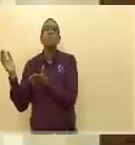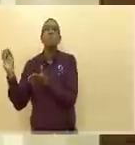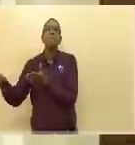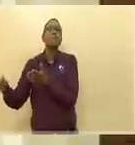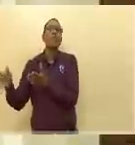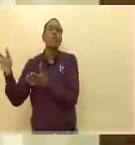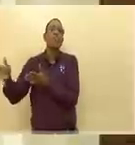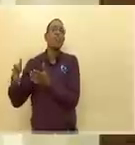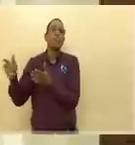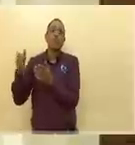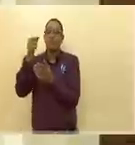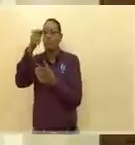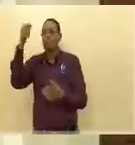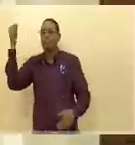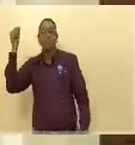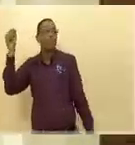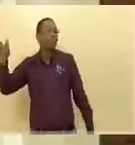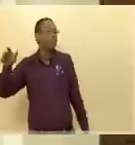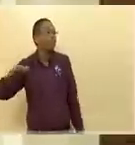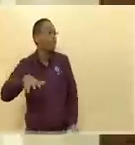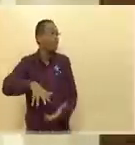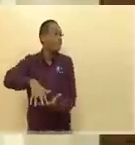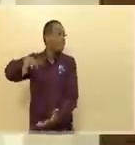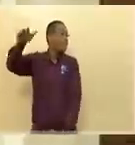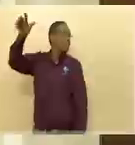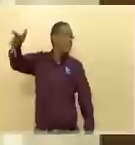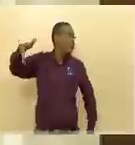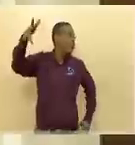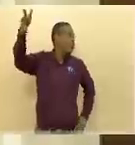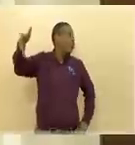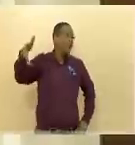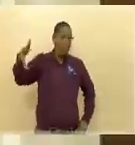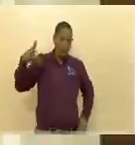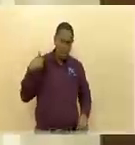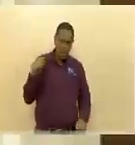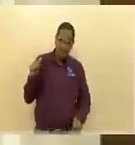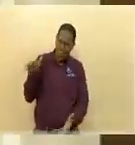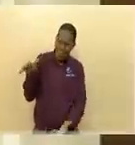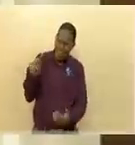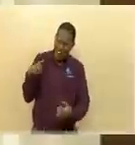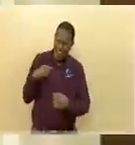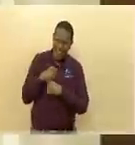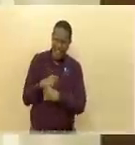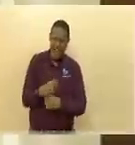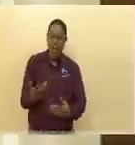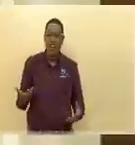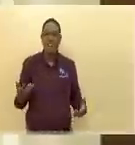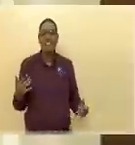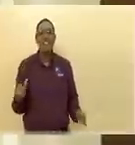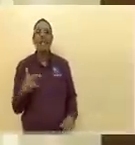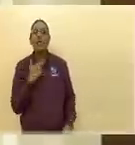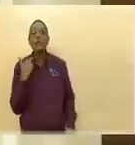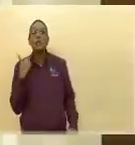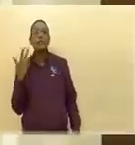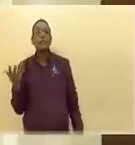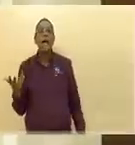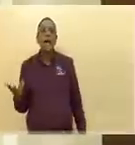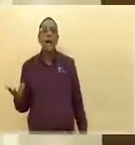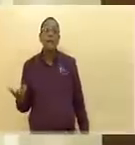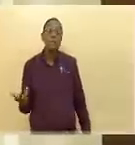that though we have tried to secure them, they are still at risk,